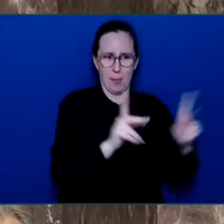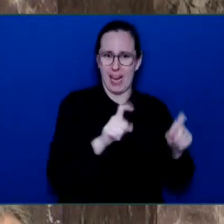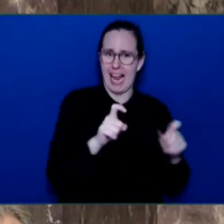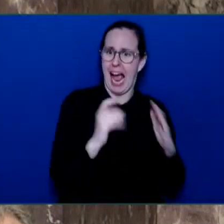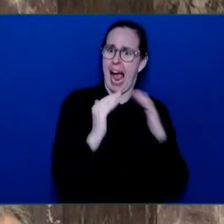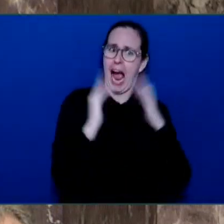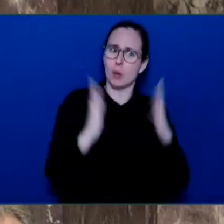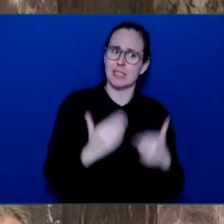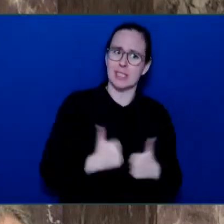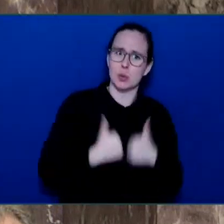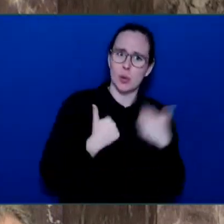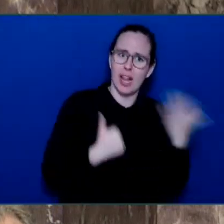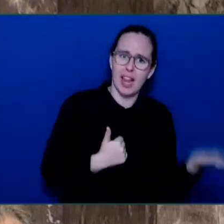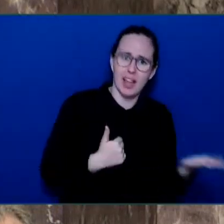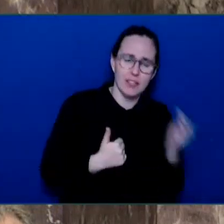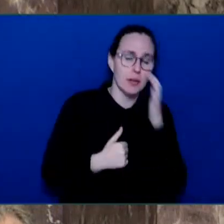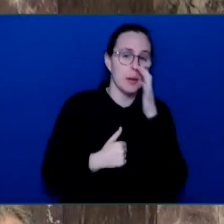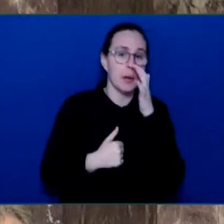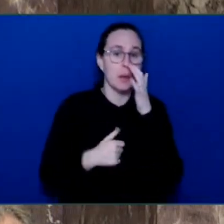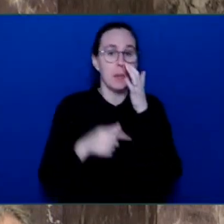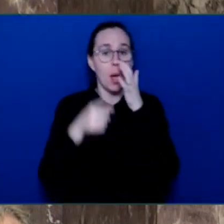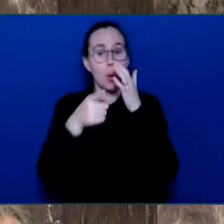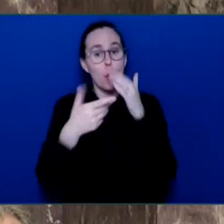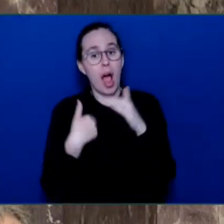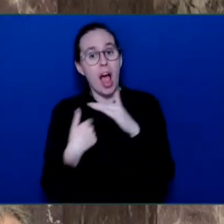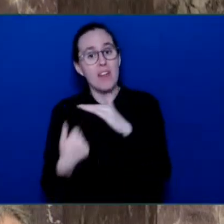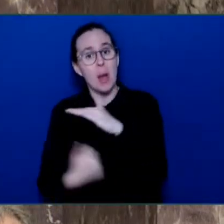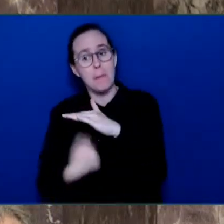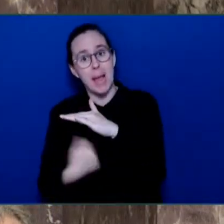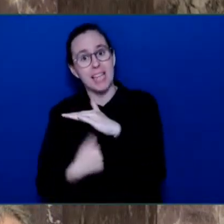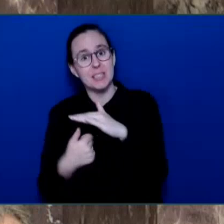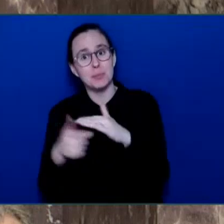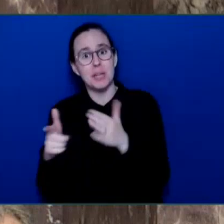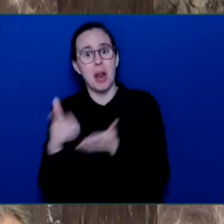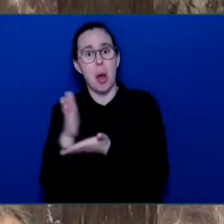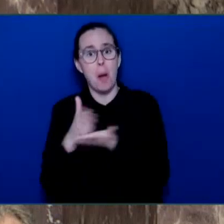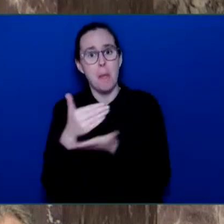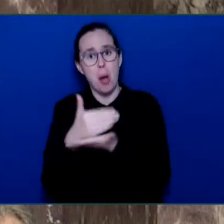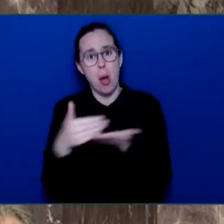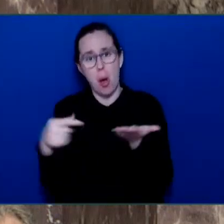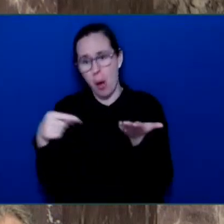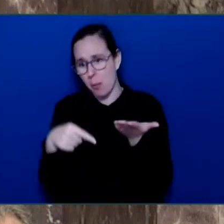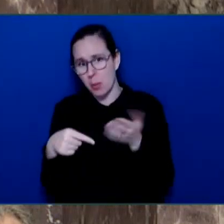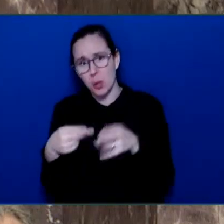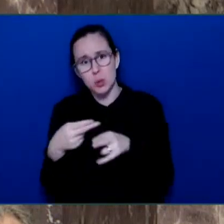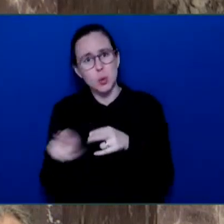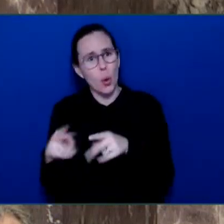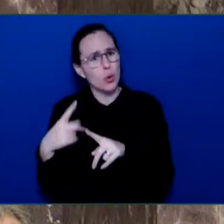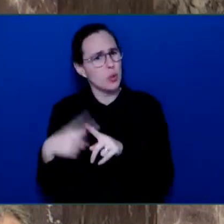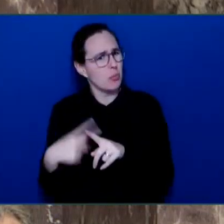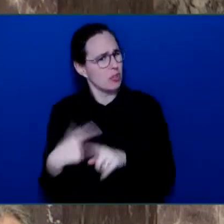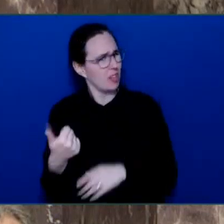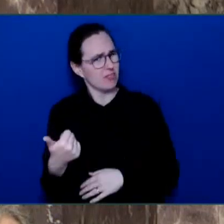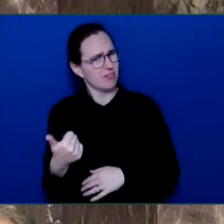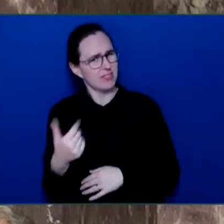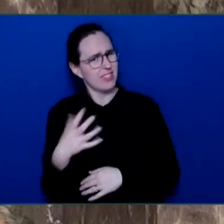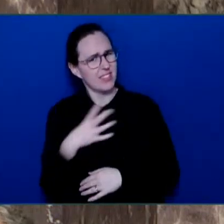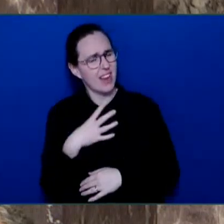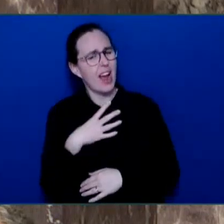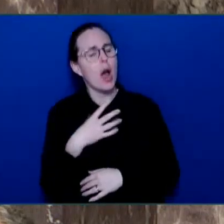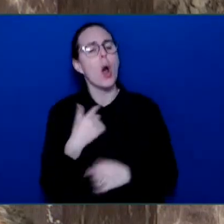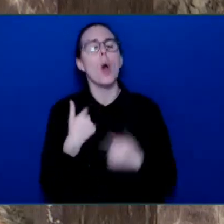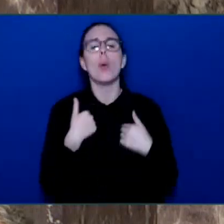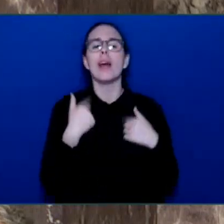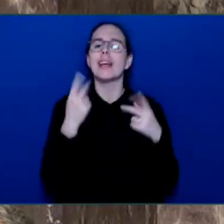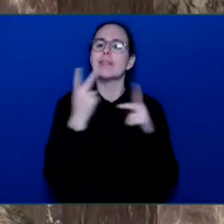Honourable Speaker. We're finding a balance to ensure that tourism can continue to happen, but at the same time we have that valuable housing stock available for